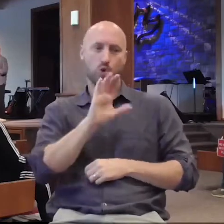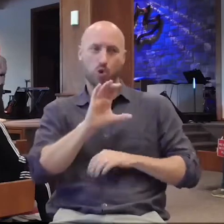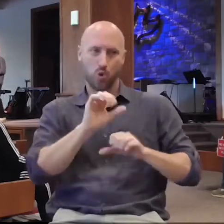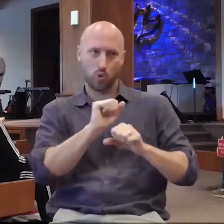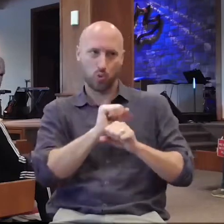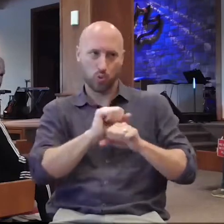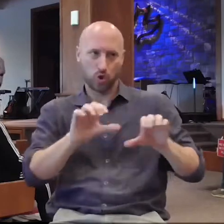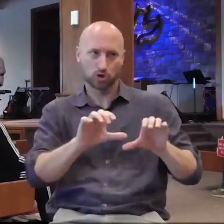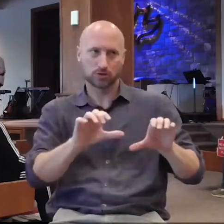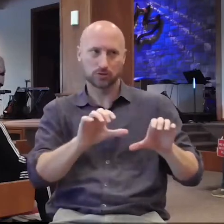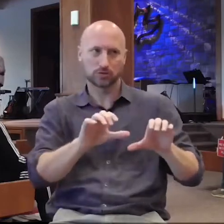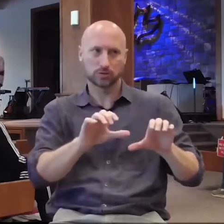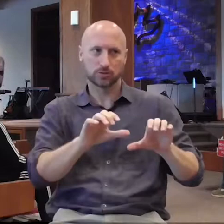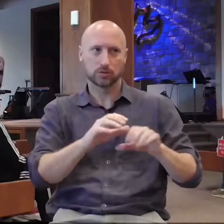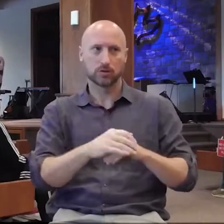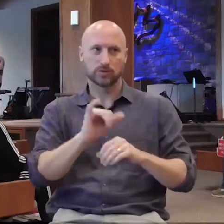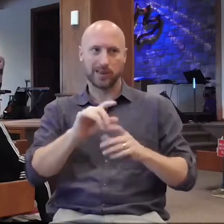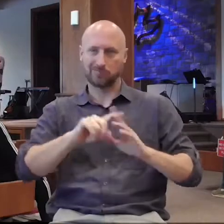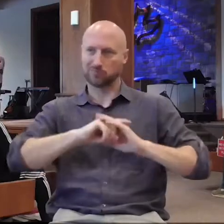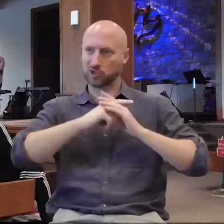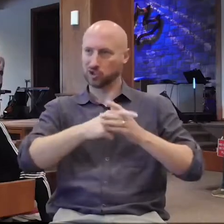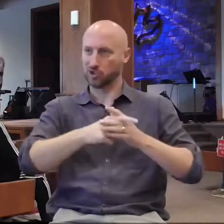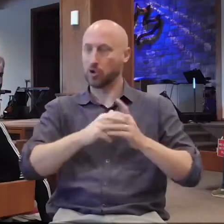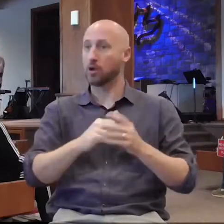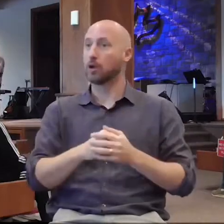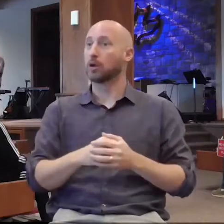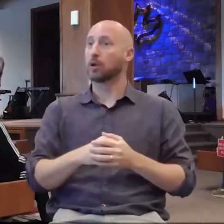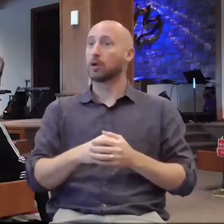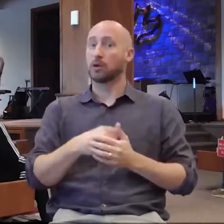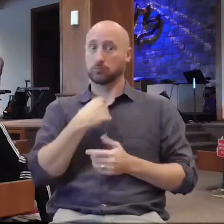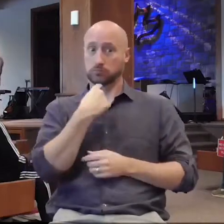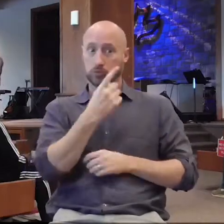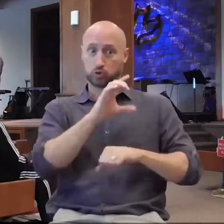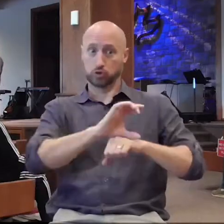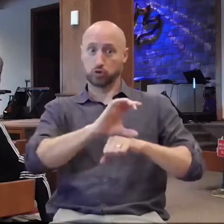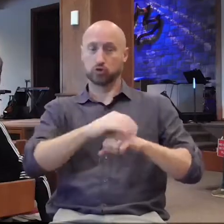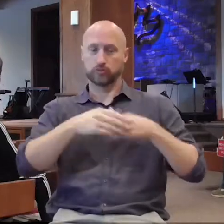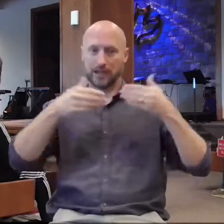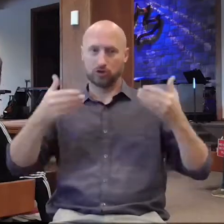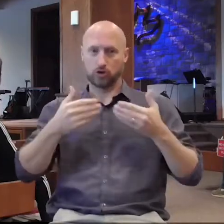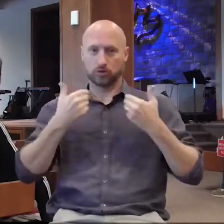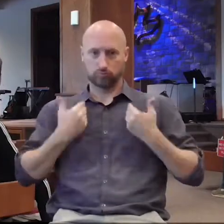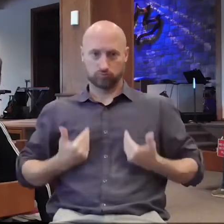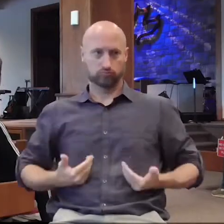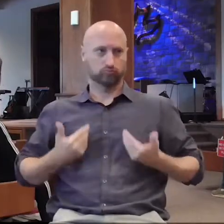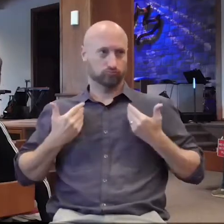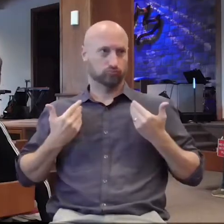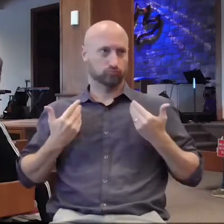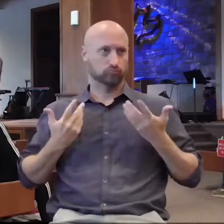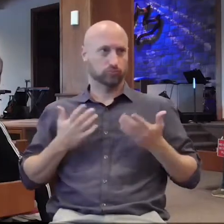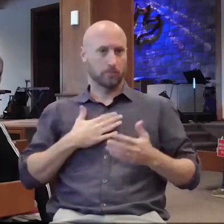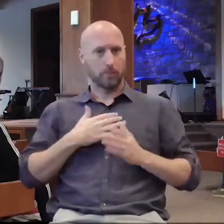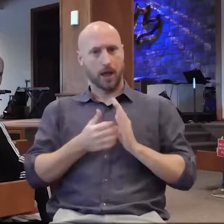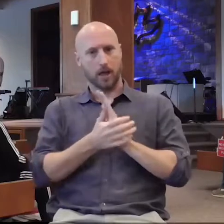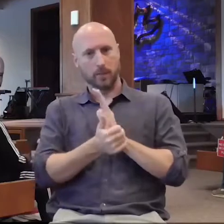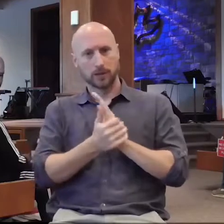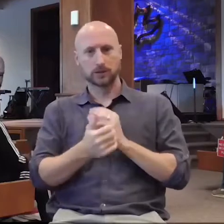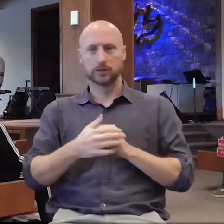he starts. So when he speaks to the churches, there is an introduction from his person, his abilities, his